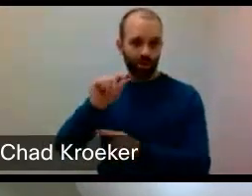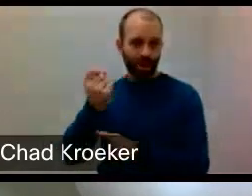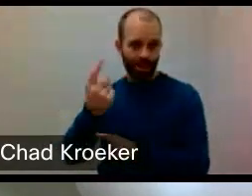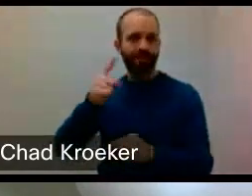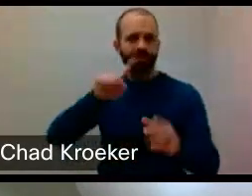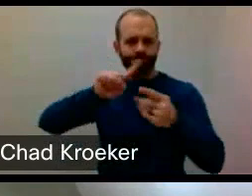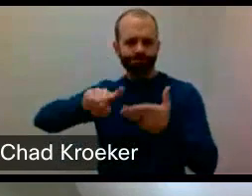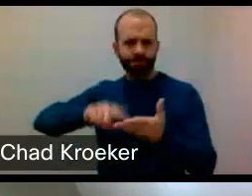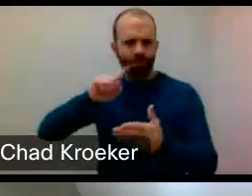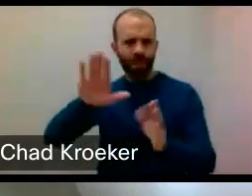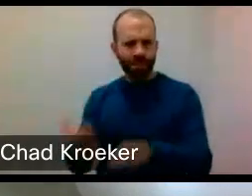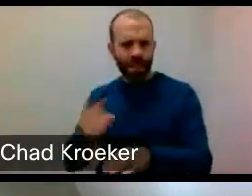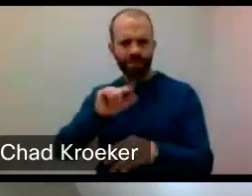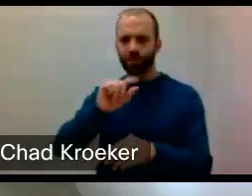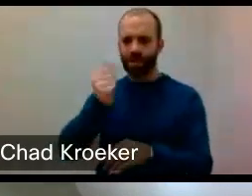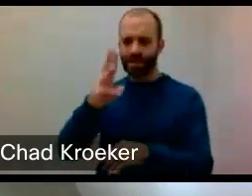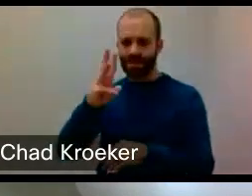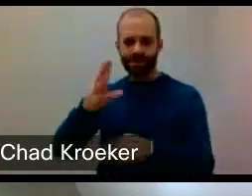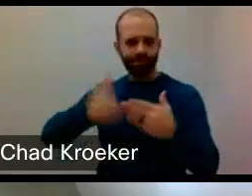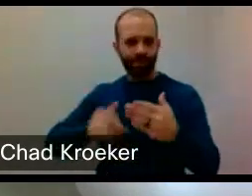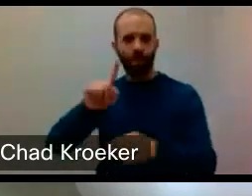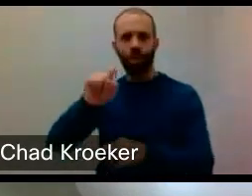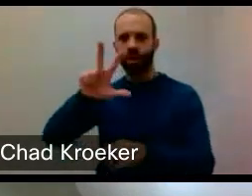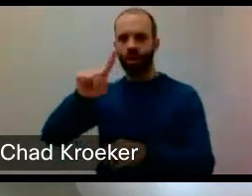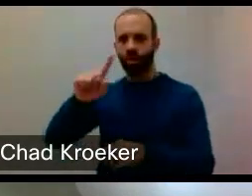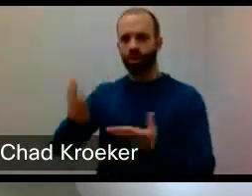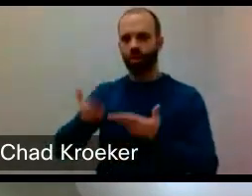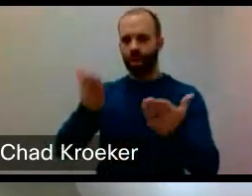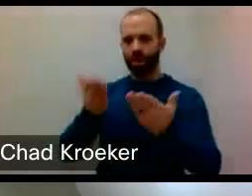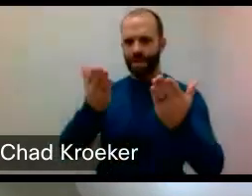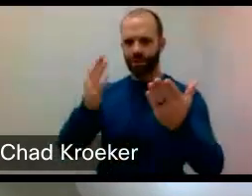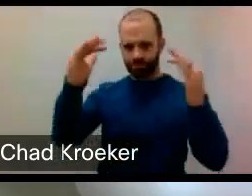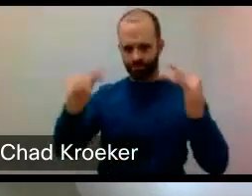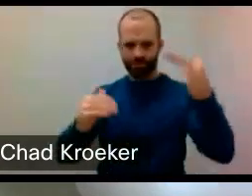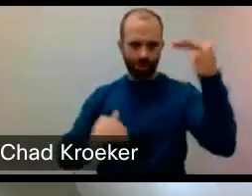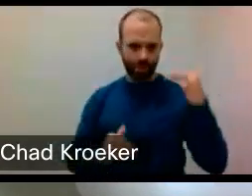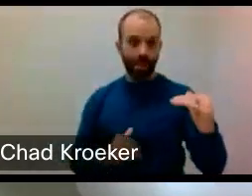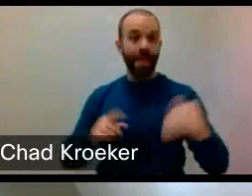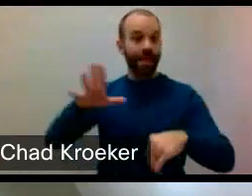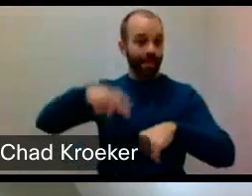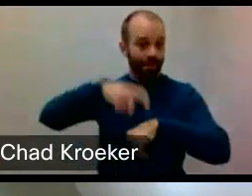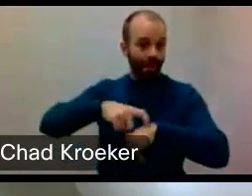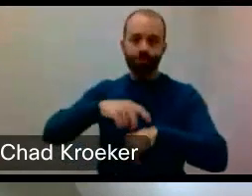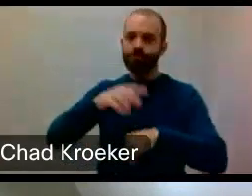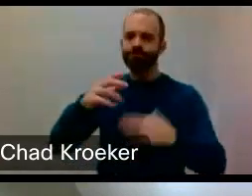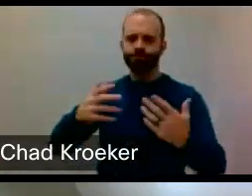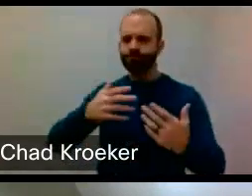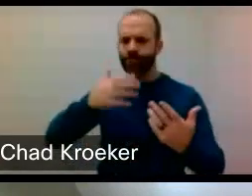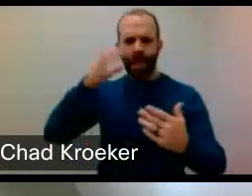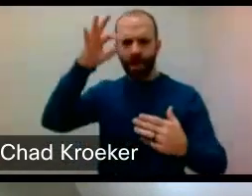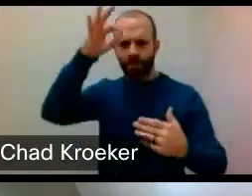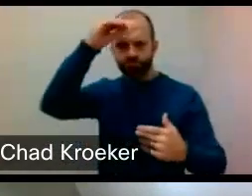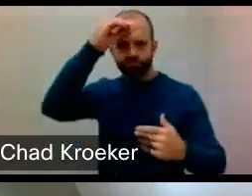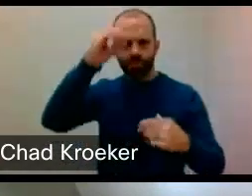into the deaths concluded in 2016 with 131 recommendations. At the time, I didn't realize how limited the